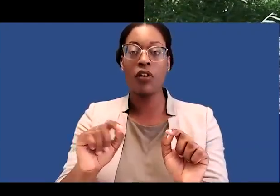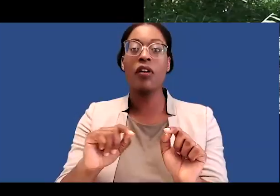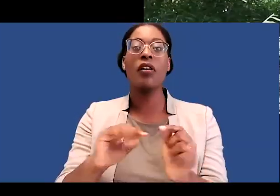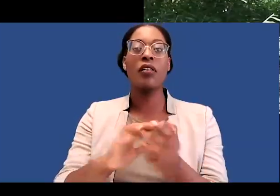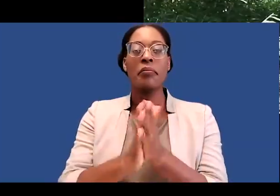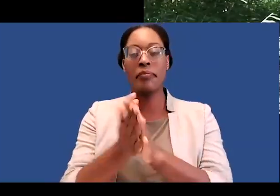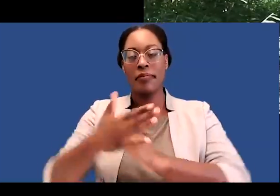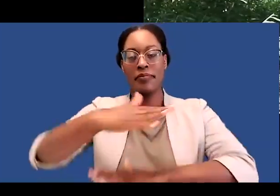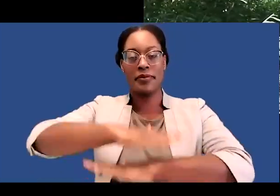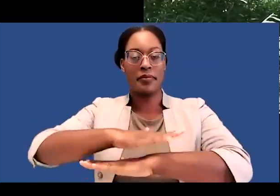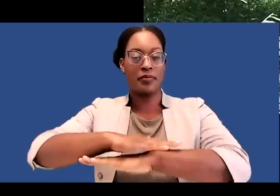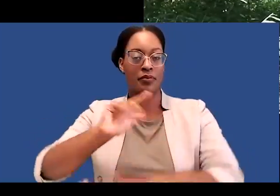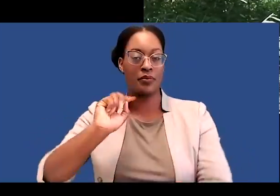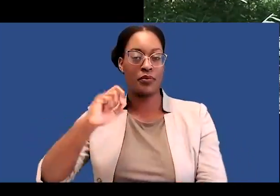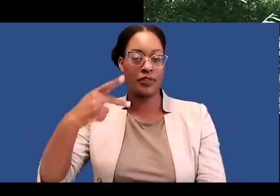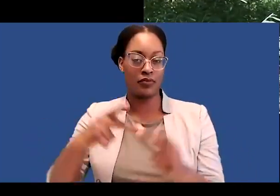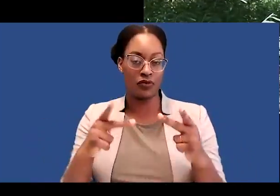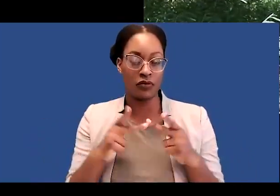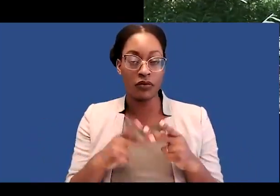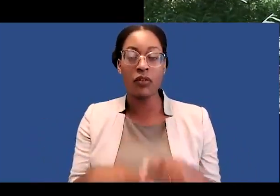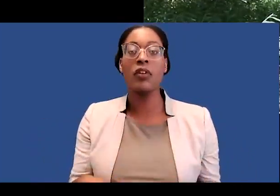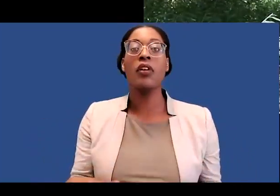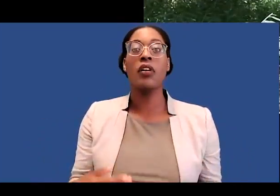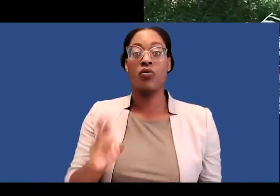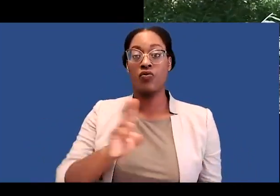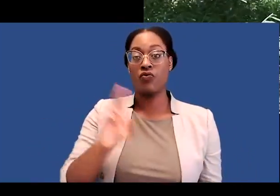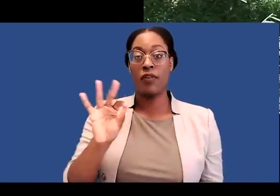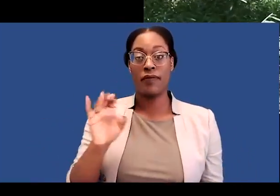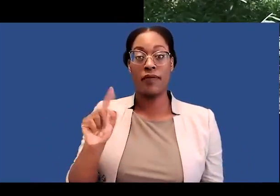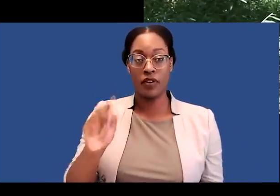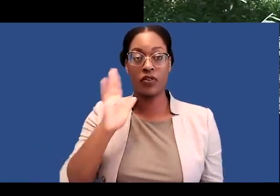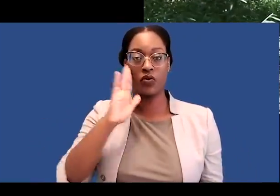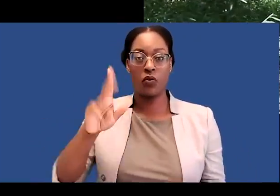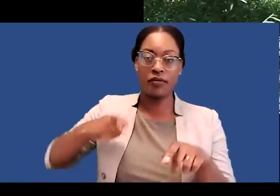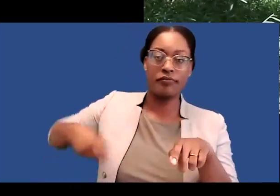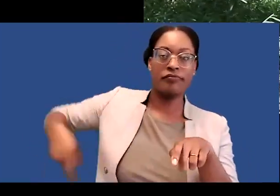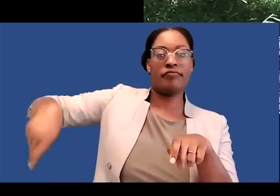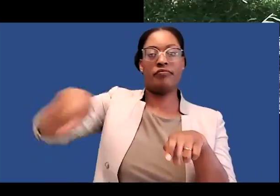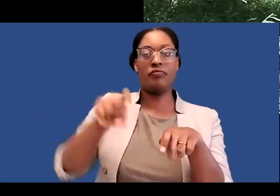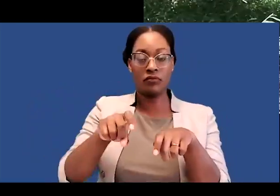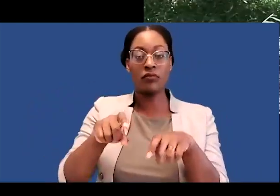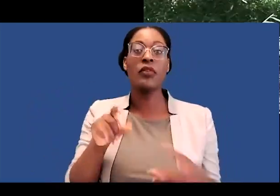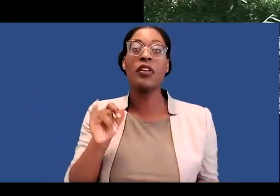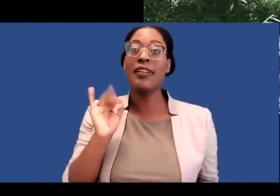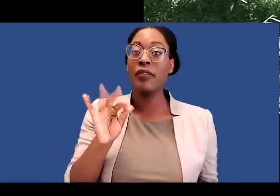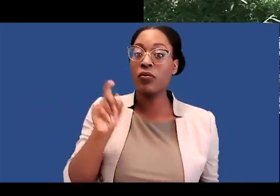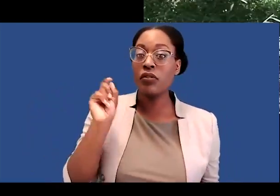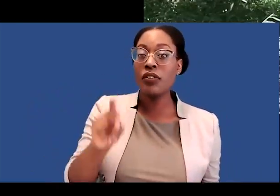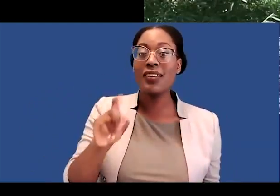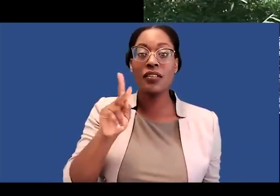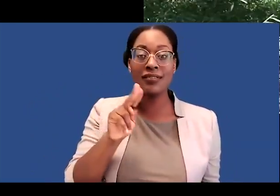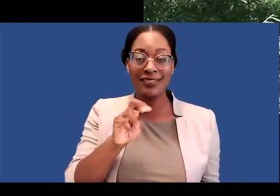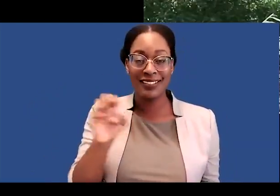into tabletop. And we're going to kick the right foot forward from here. If you need to come up onto this